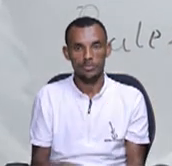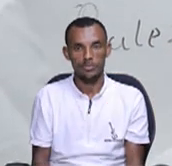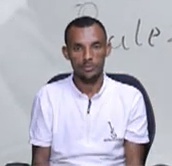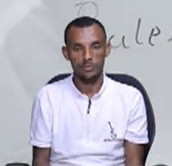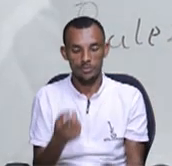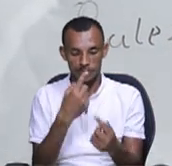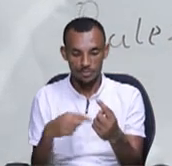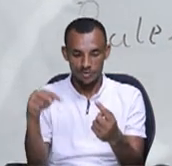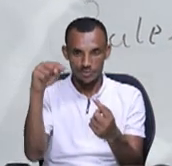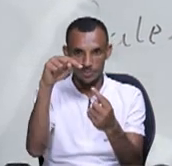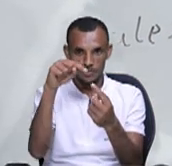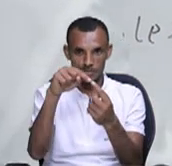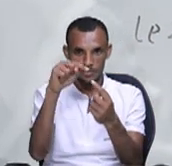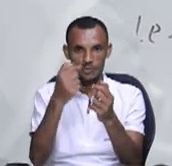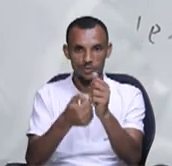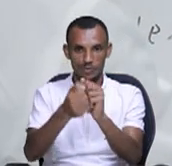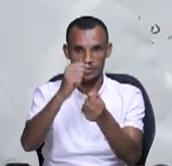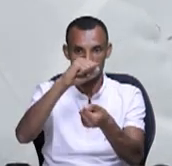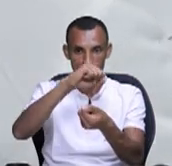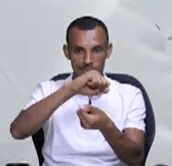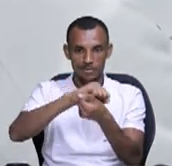to convert